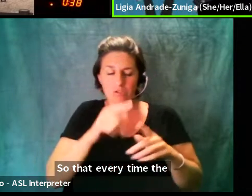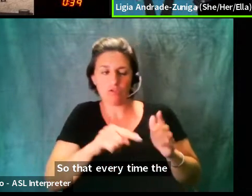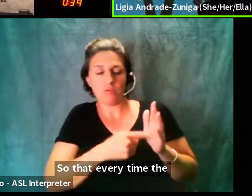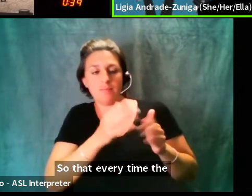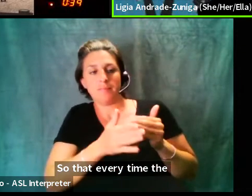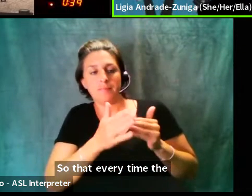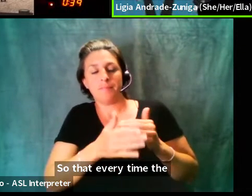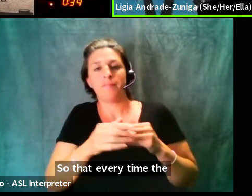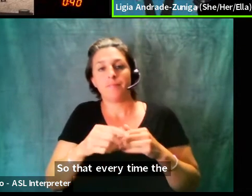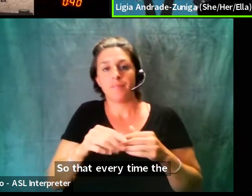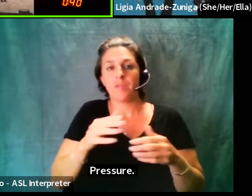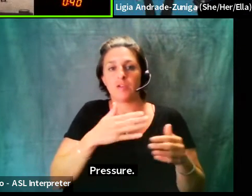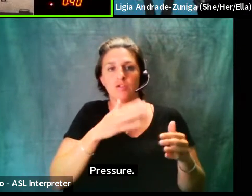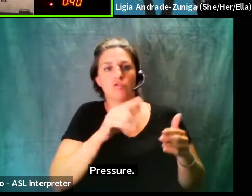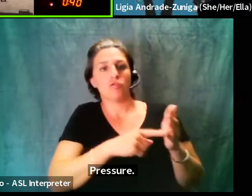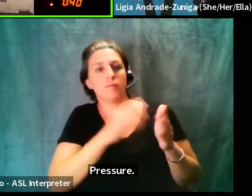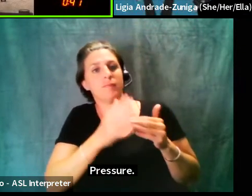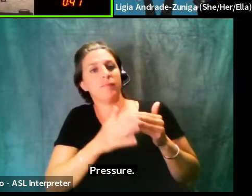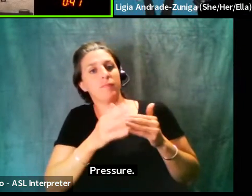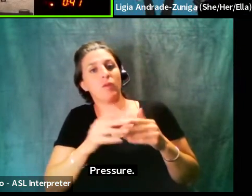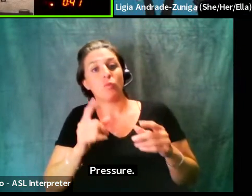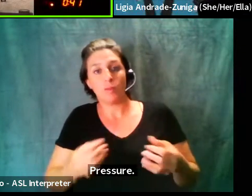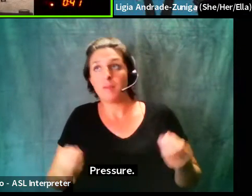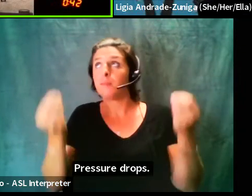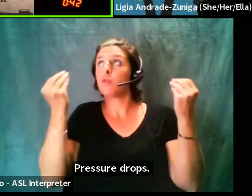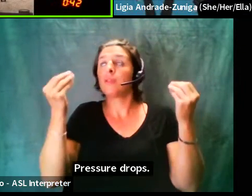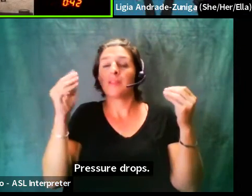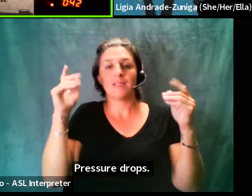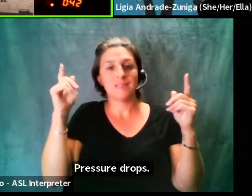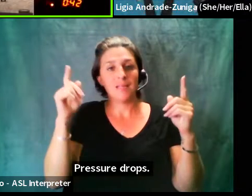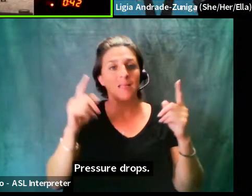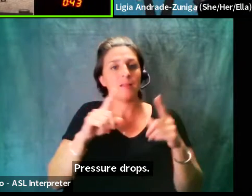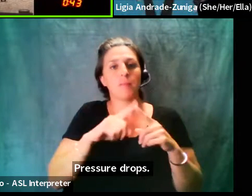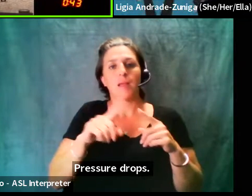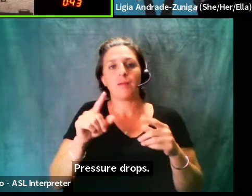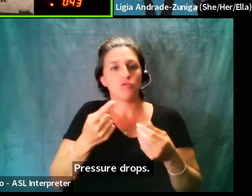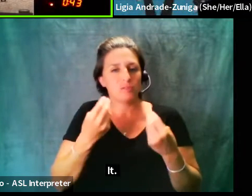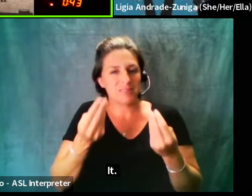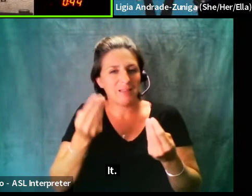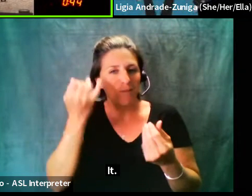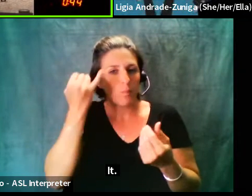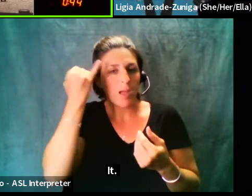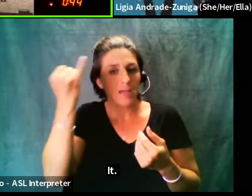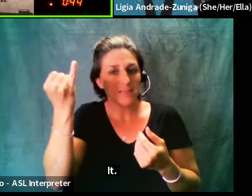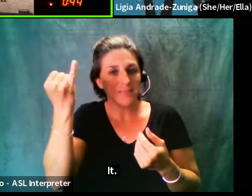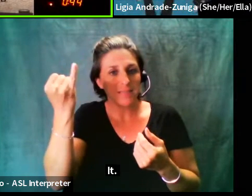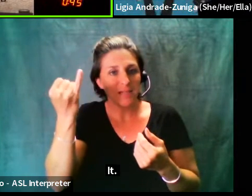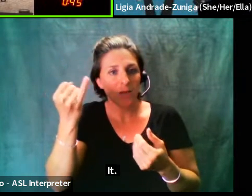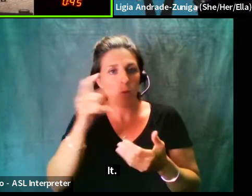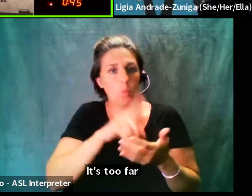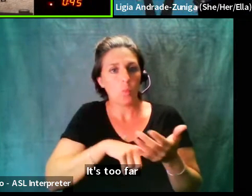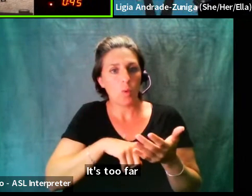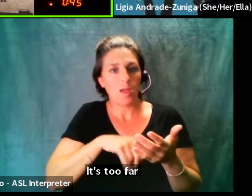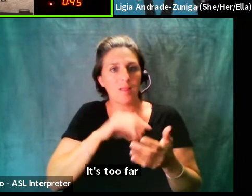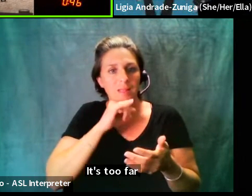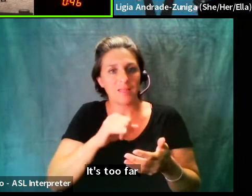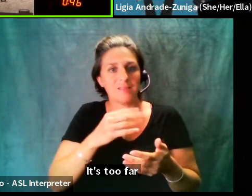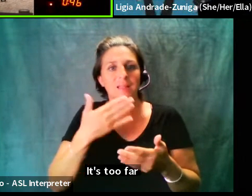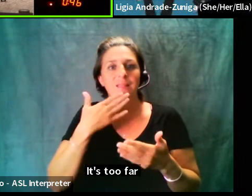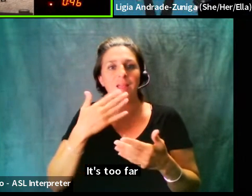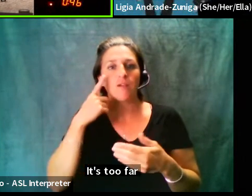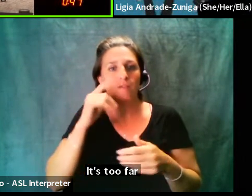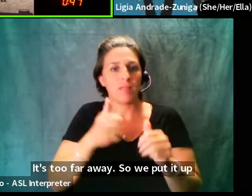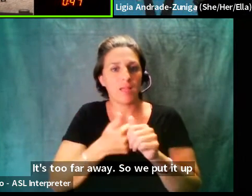drops, Start it's wrapping too up your far away. comments. So we put it up in Please. the ceiling. But I'm just trying to give you an idea of what that is. And thank you for the extra